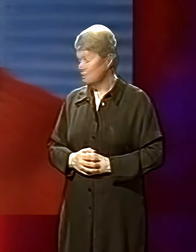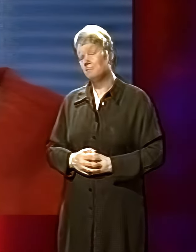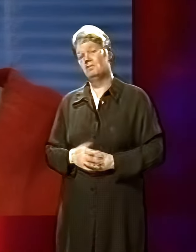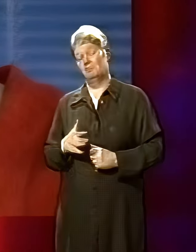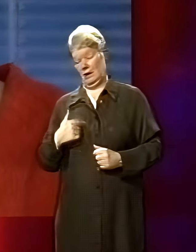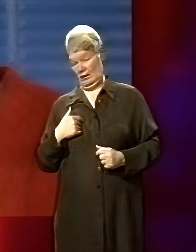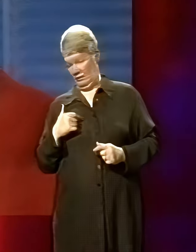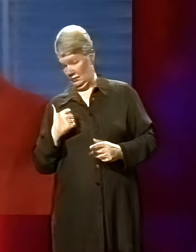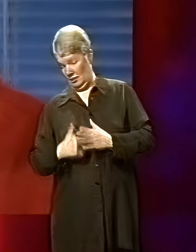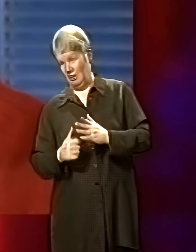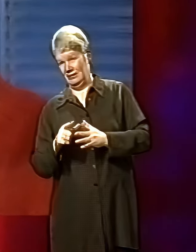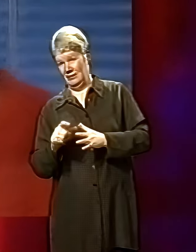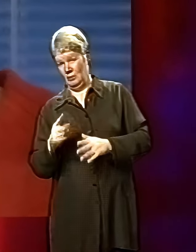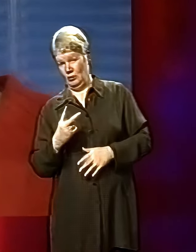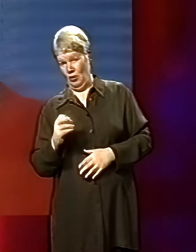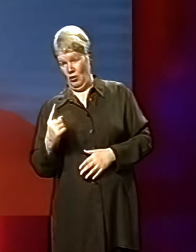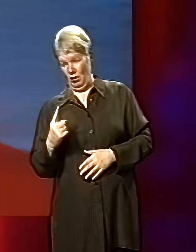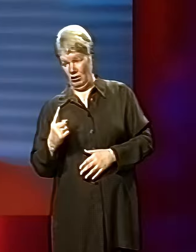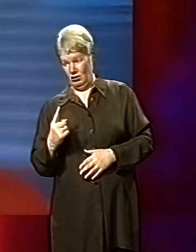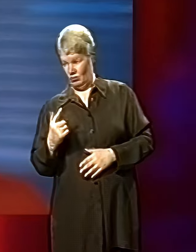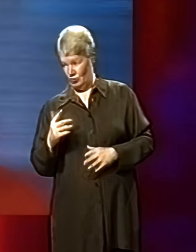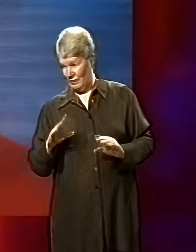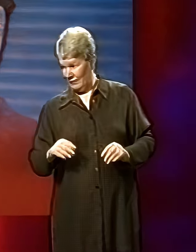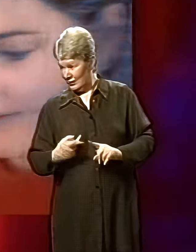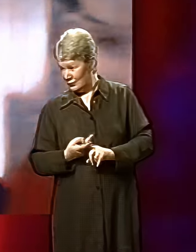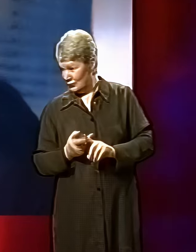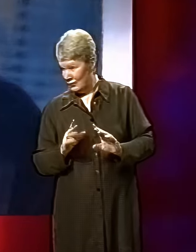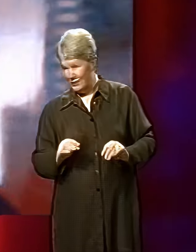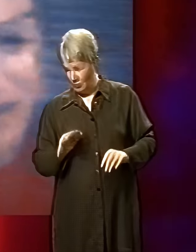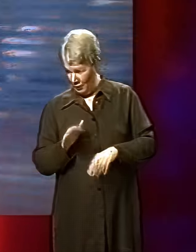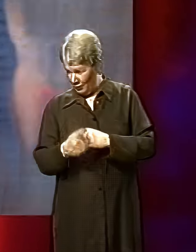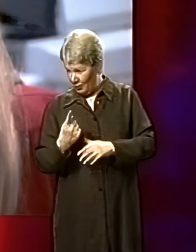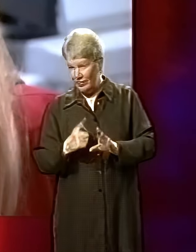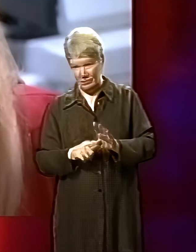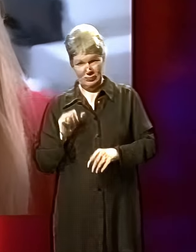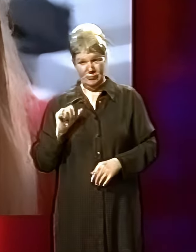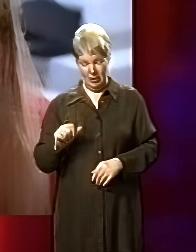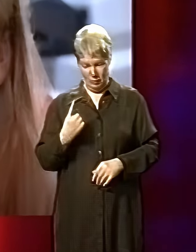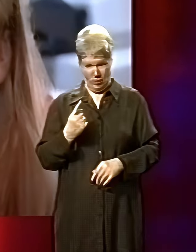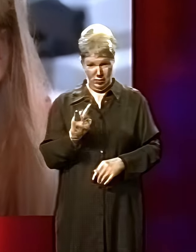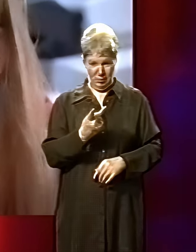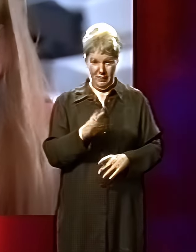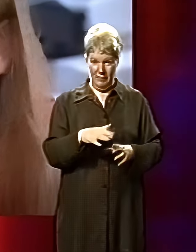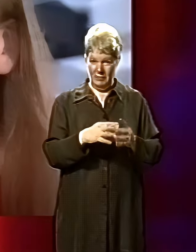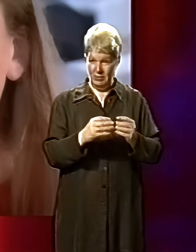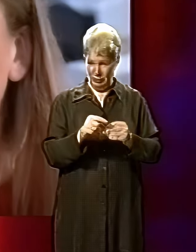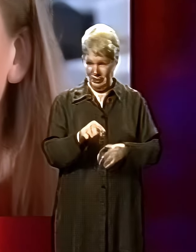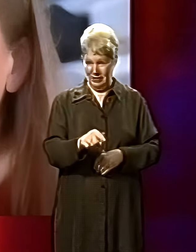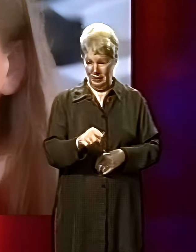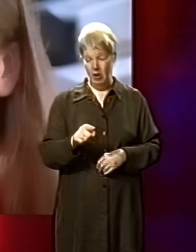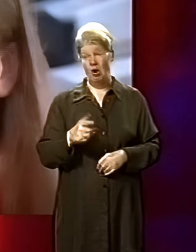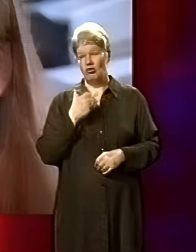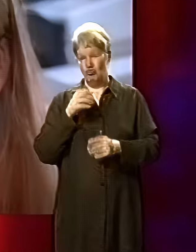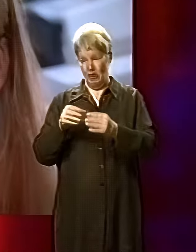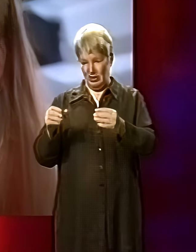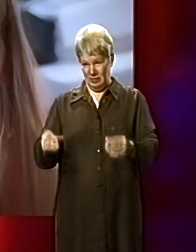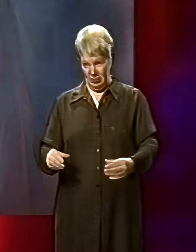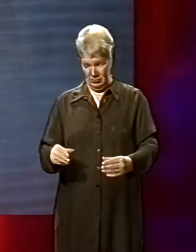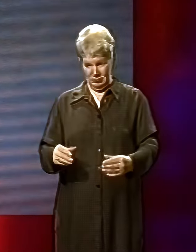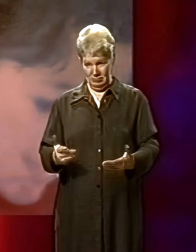December 2001. It's still not finished. Over a year. Yeah. Whoa. Got a couple here from Surrey whose radiators were fitted upside